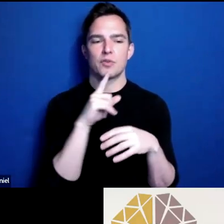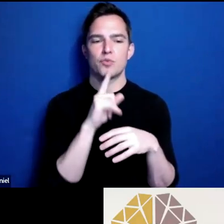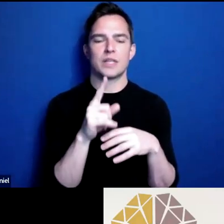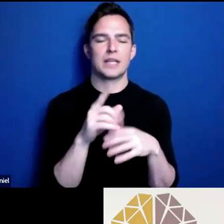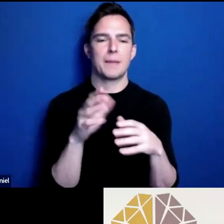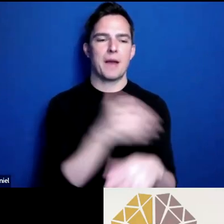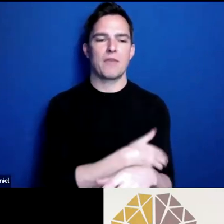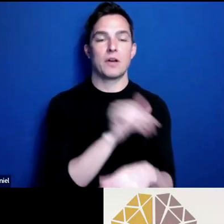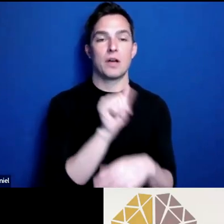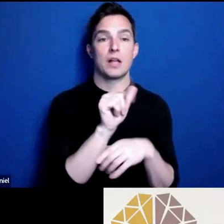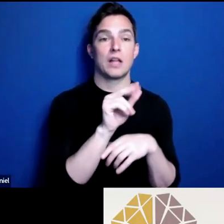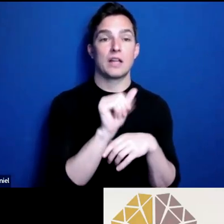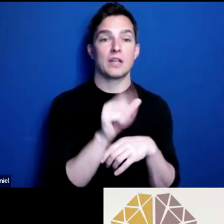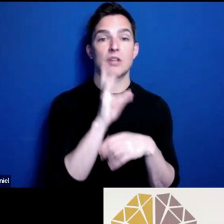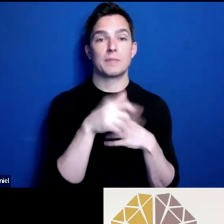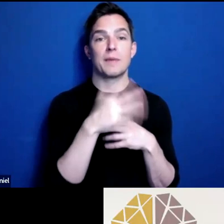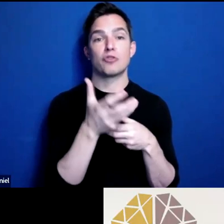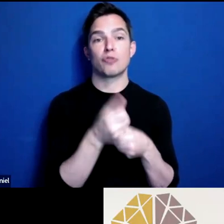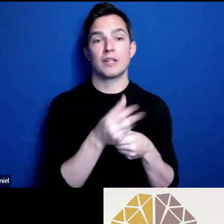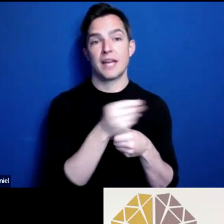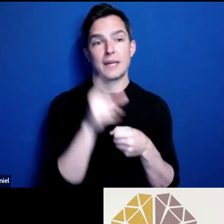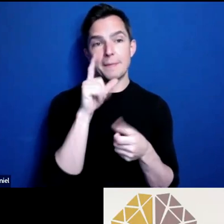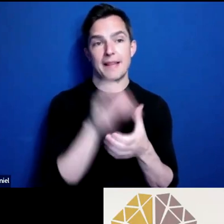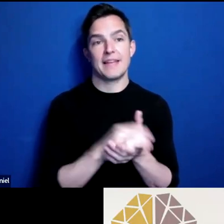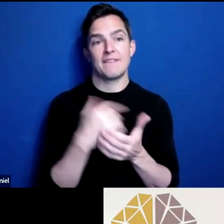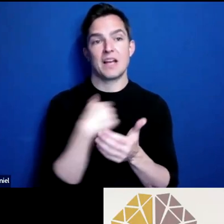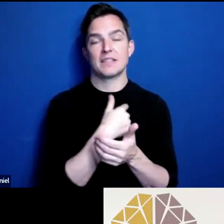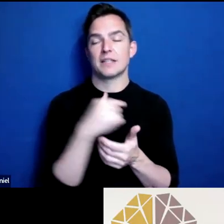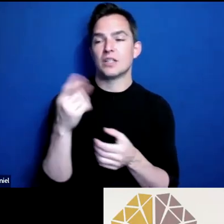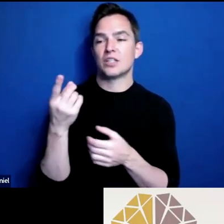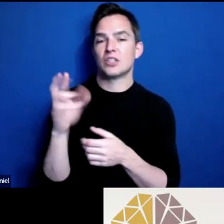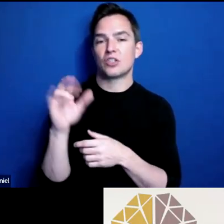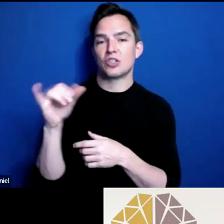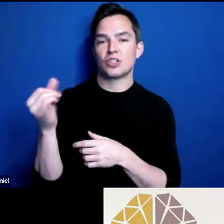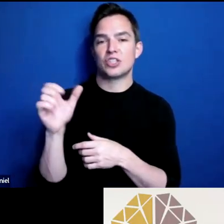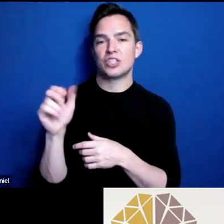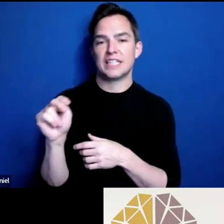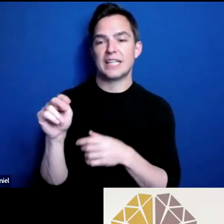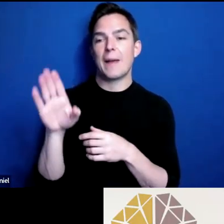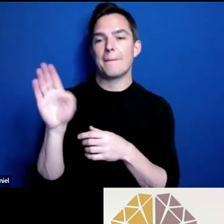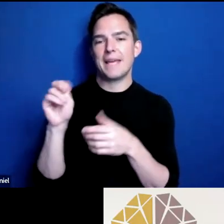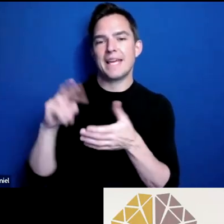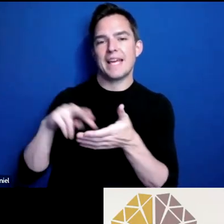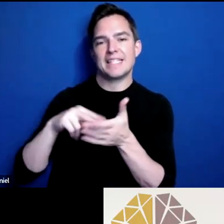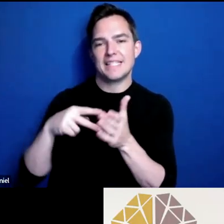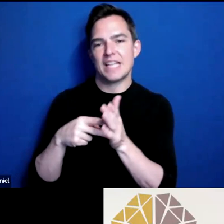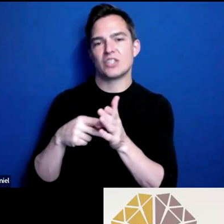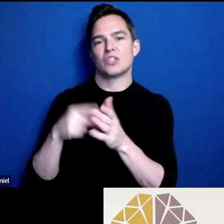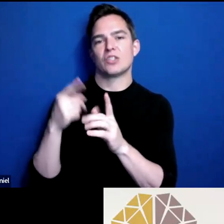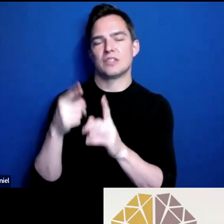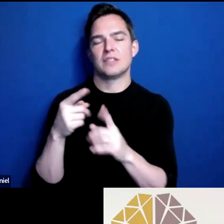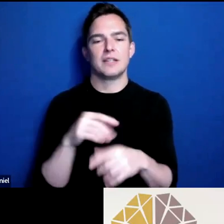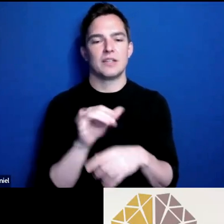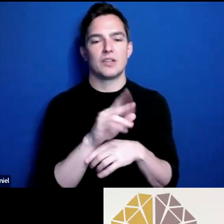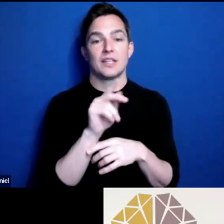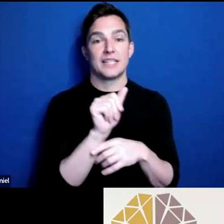Alana talked about trust and believe us, and Dr. Jean being intentional, and Kay, just so you know,